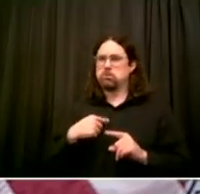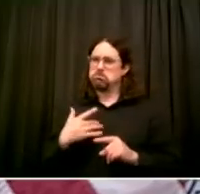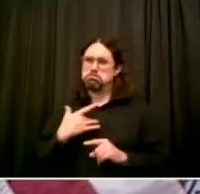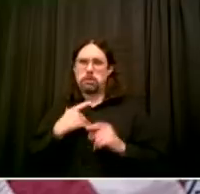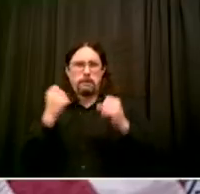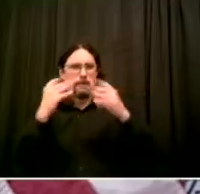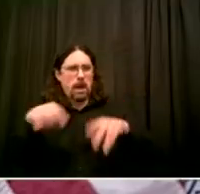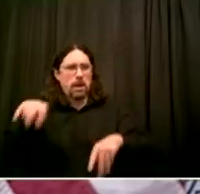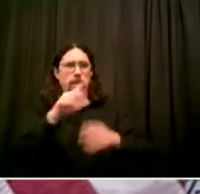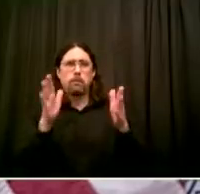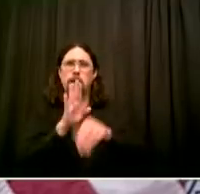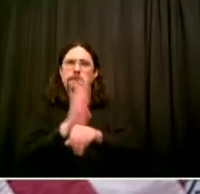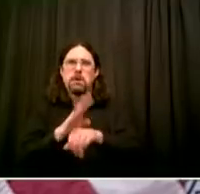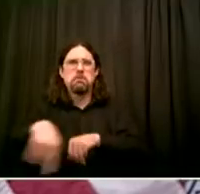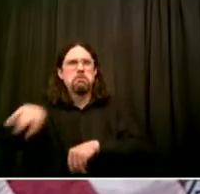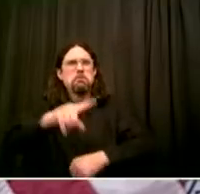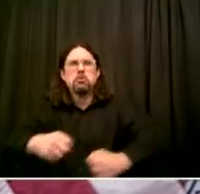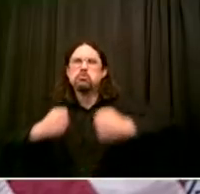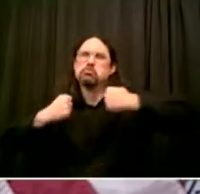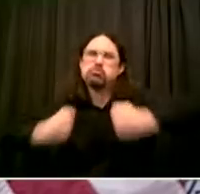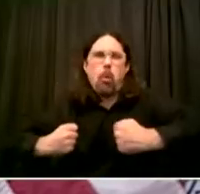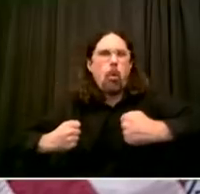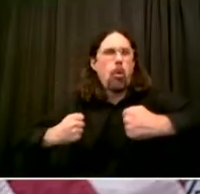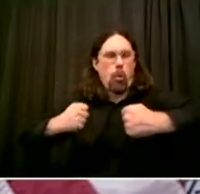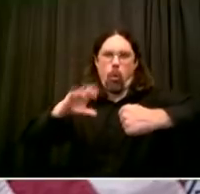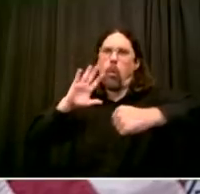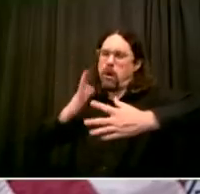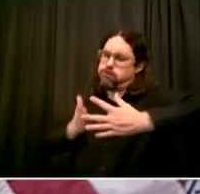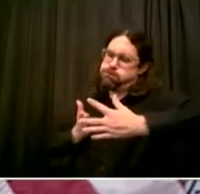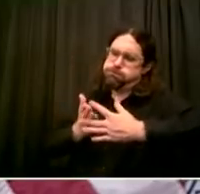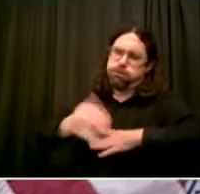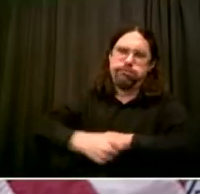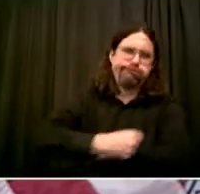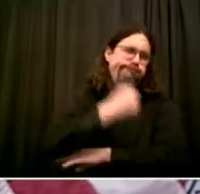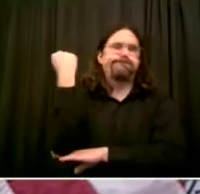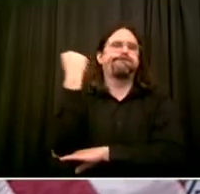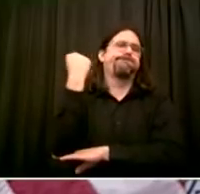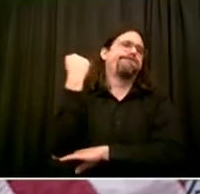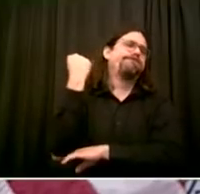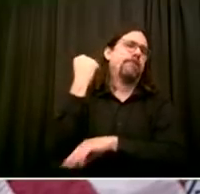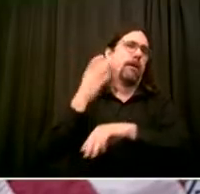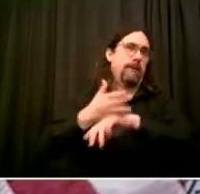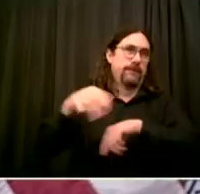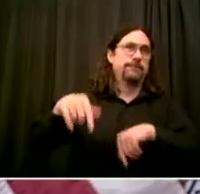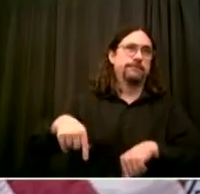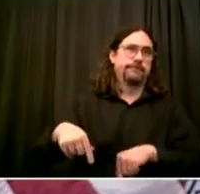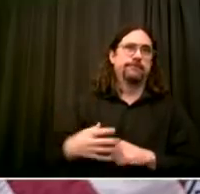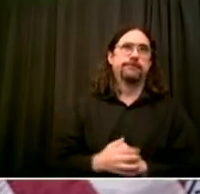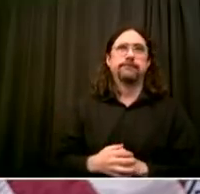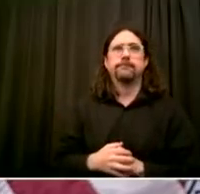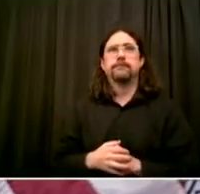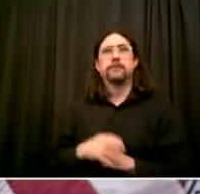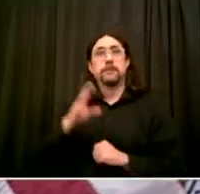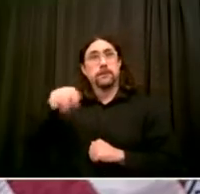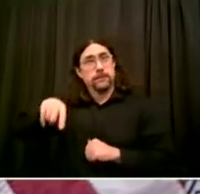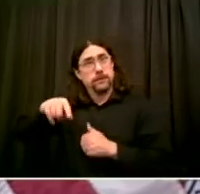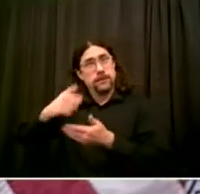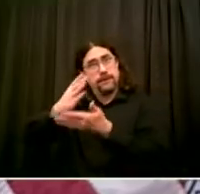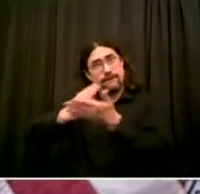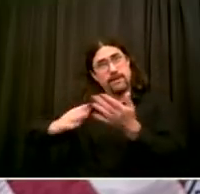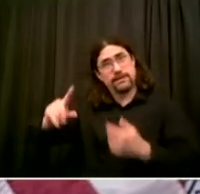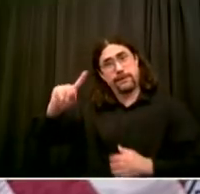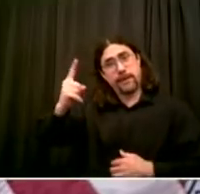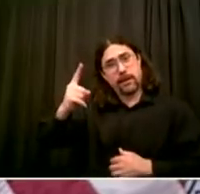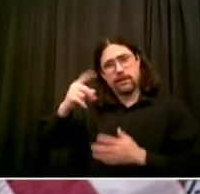pickup model, but then phase two is, a fuller opening, and I'm confident a lot of businesses are going to find their way back as a result of